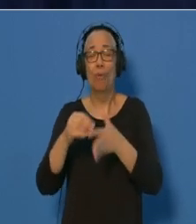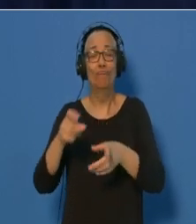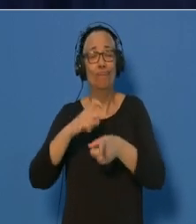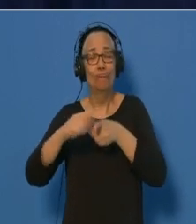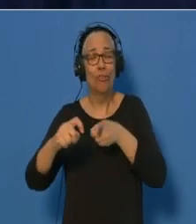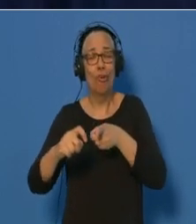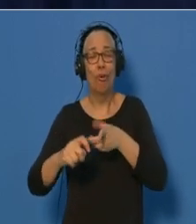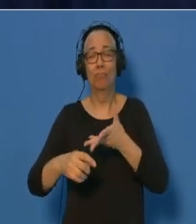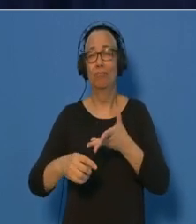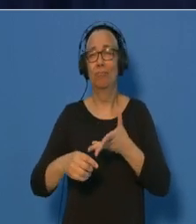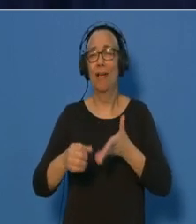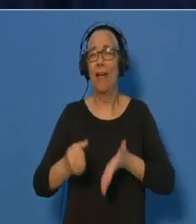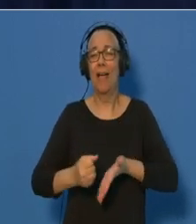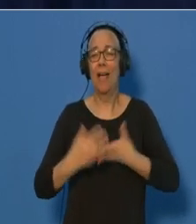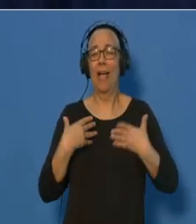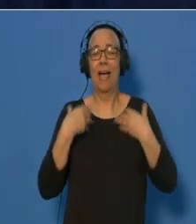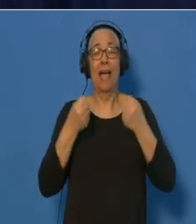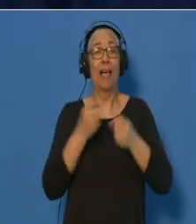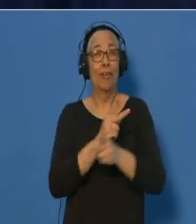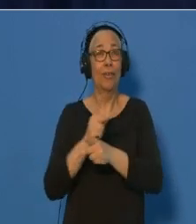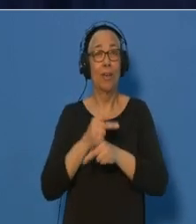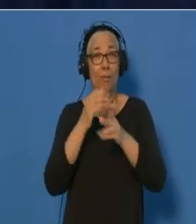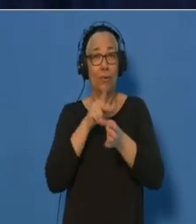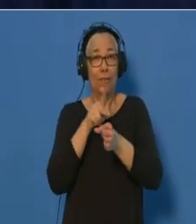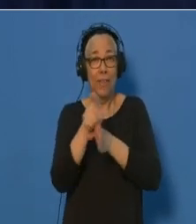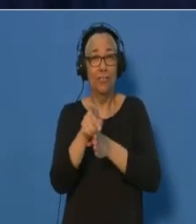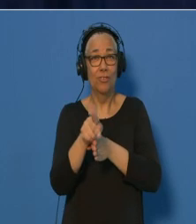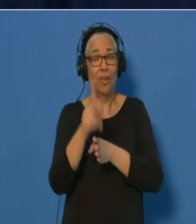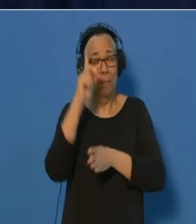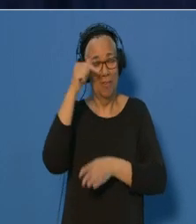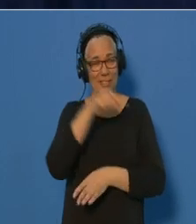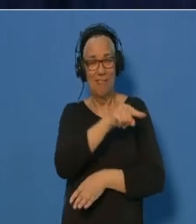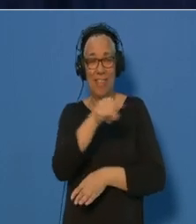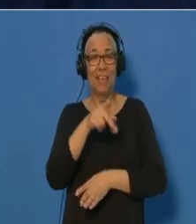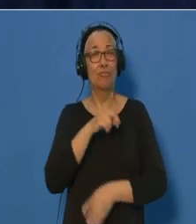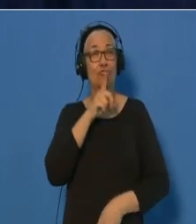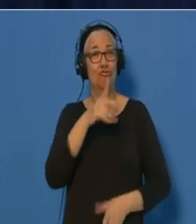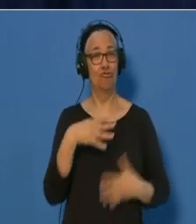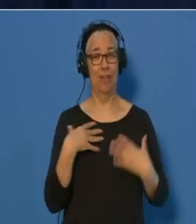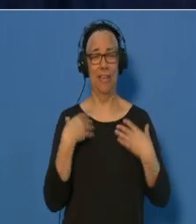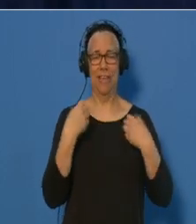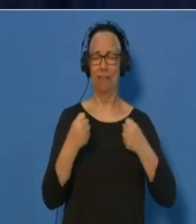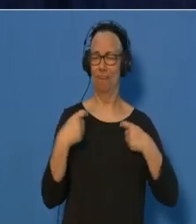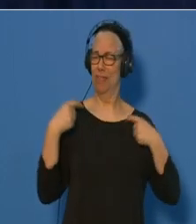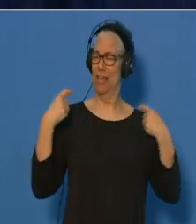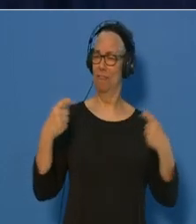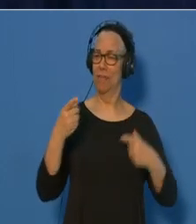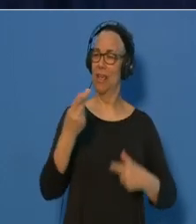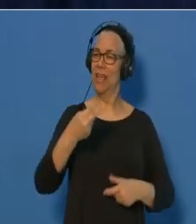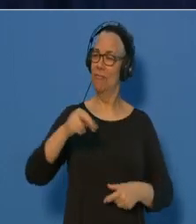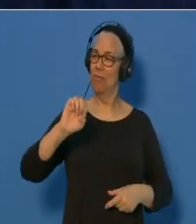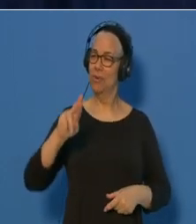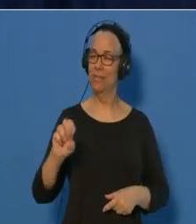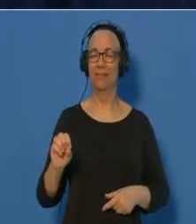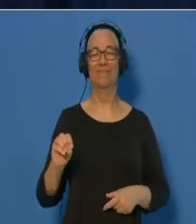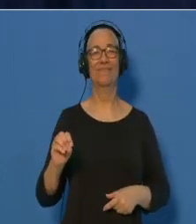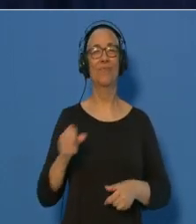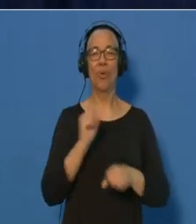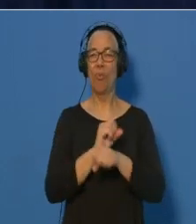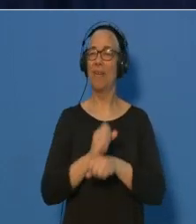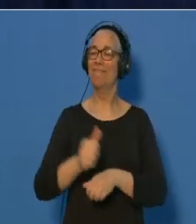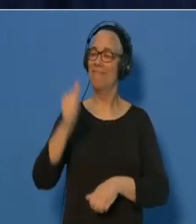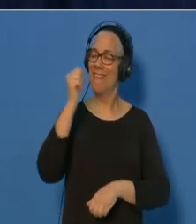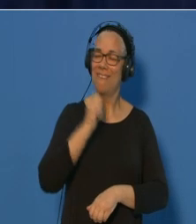video call to a healthcare professional, because they are the true heroes that are working day and night to keep us safe.